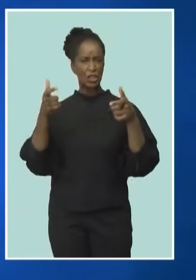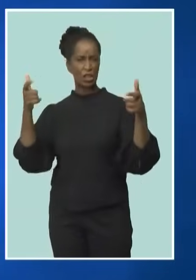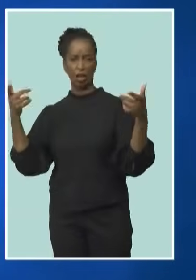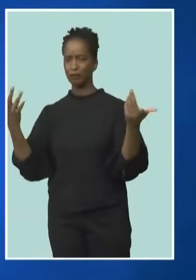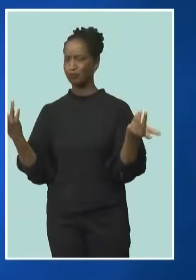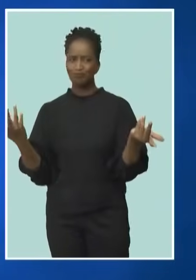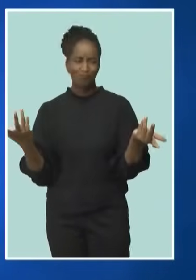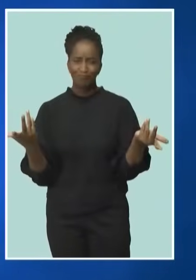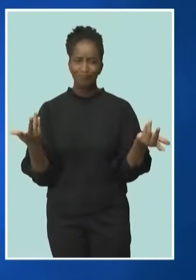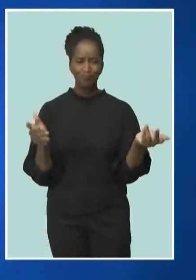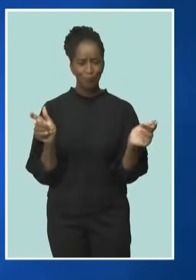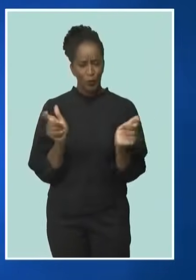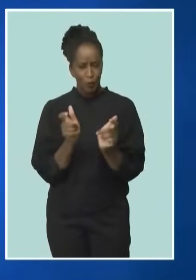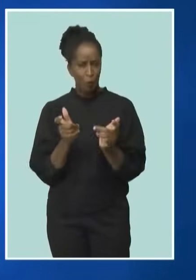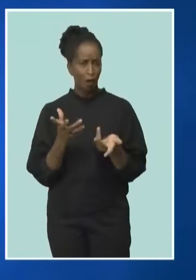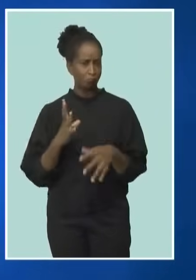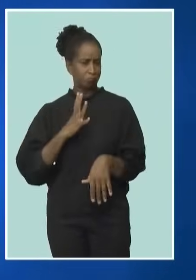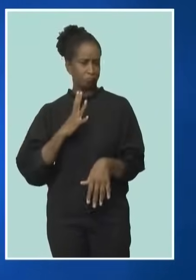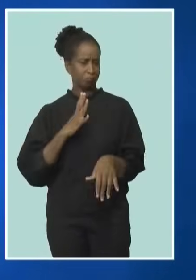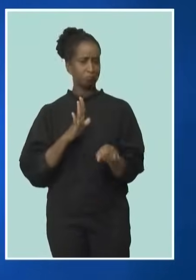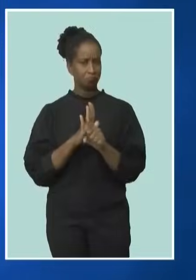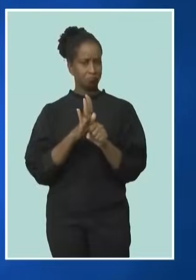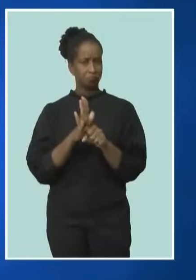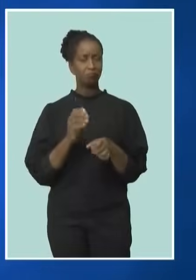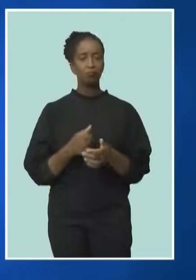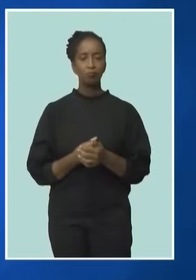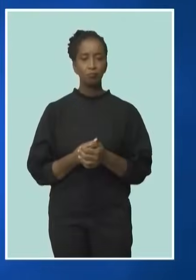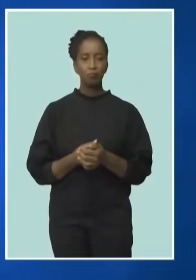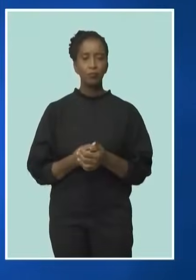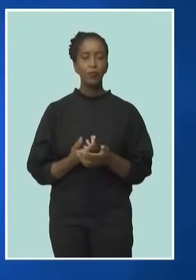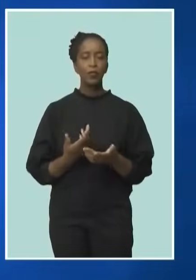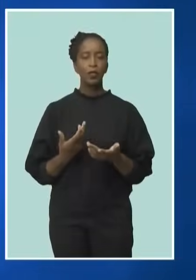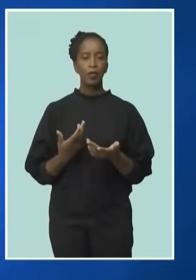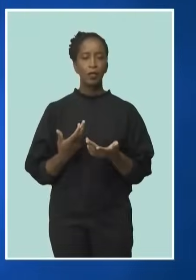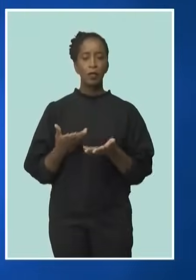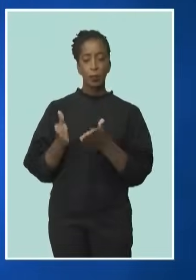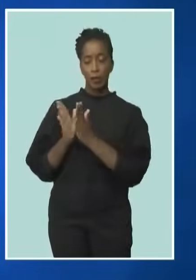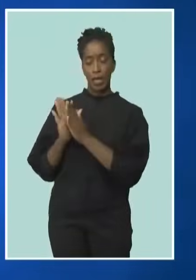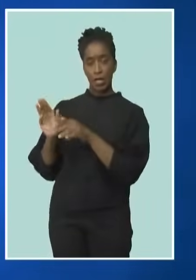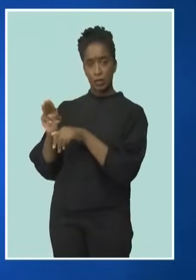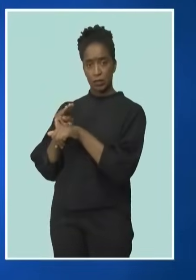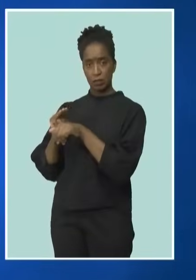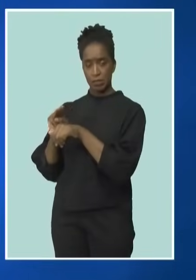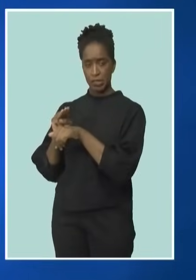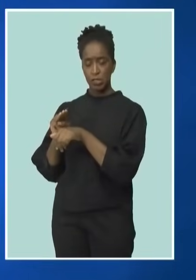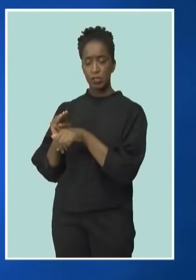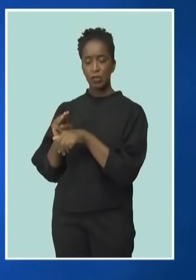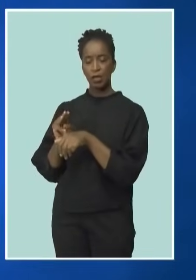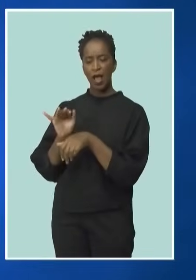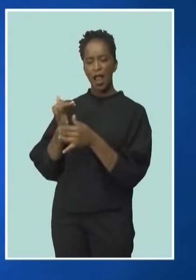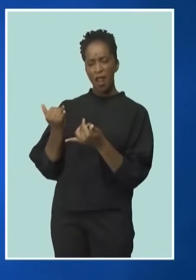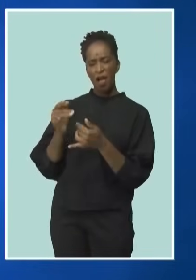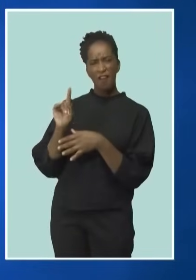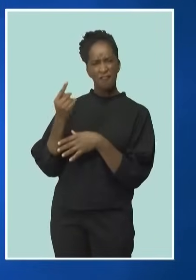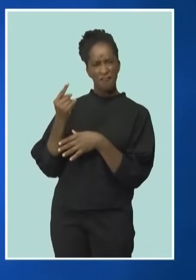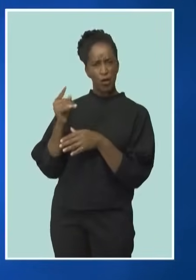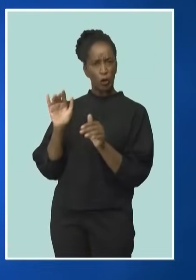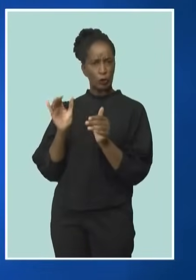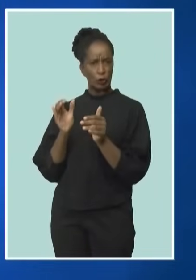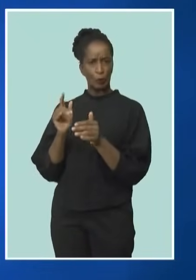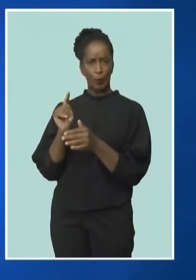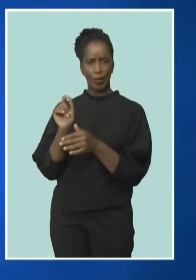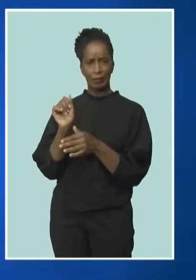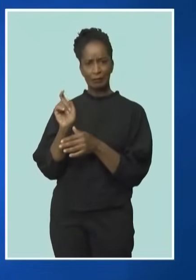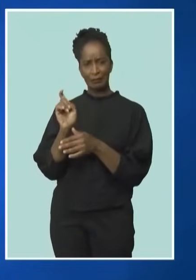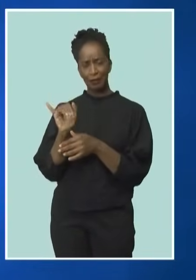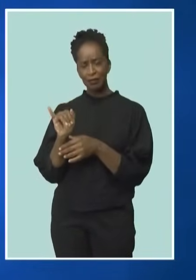are suspecting that we may have to ask the ministry to look at it since this will be the first small taxi. And I think in Barbados, when you look